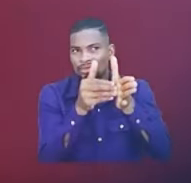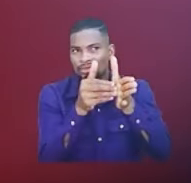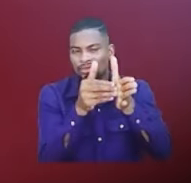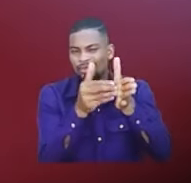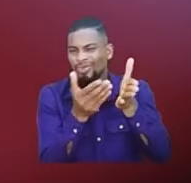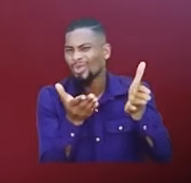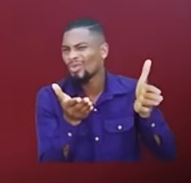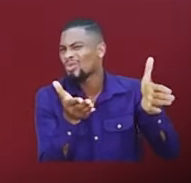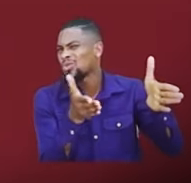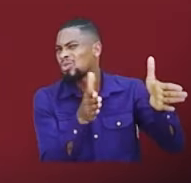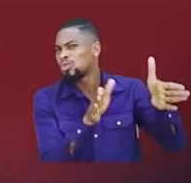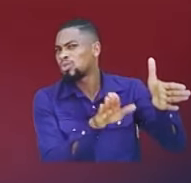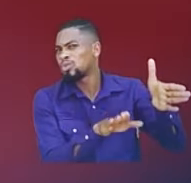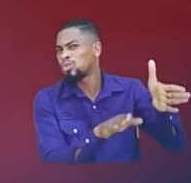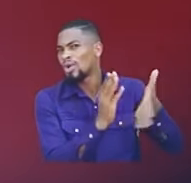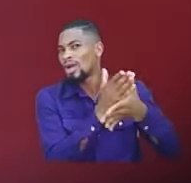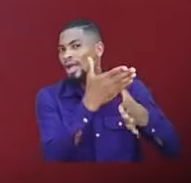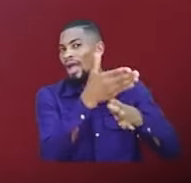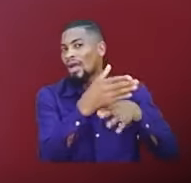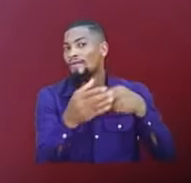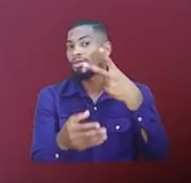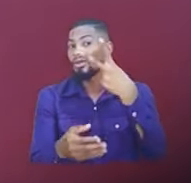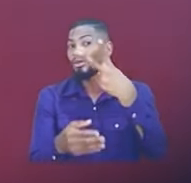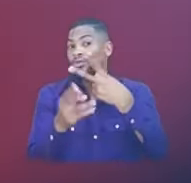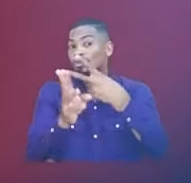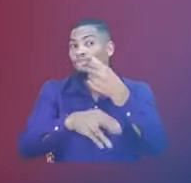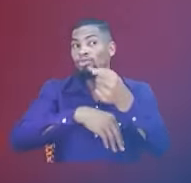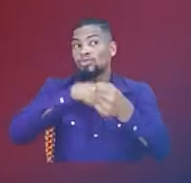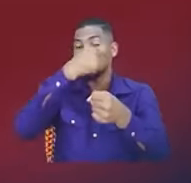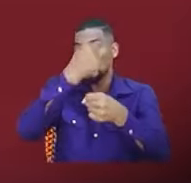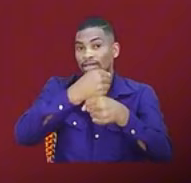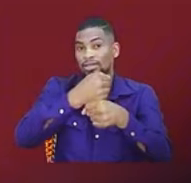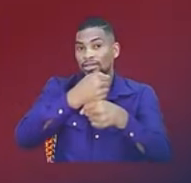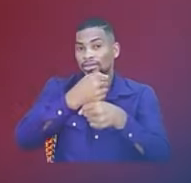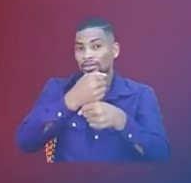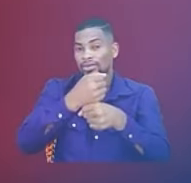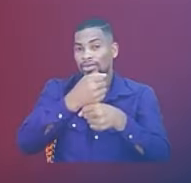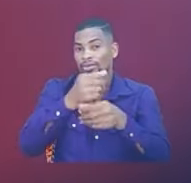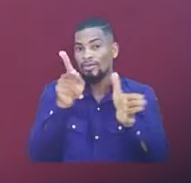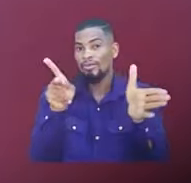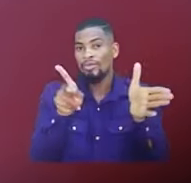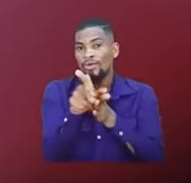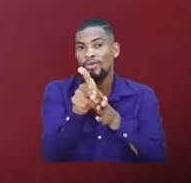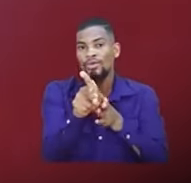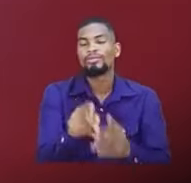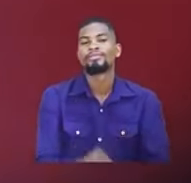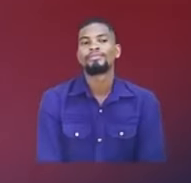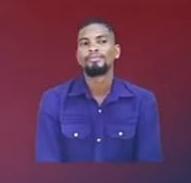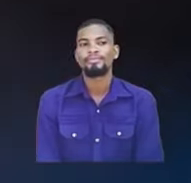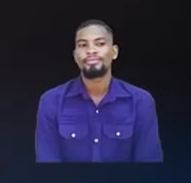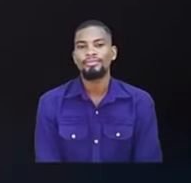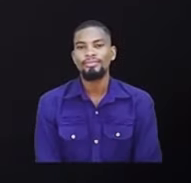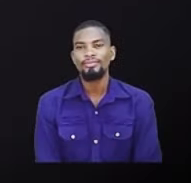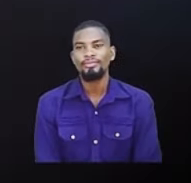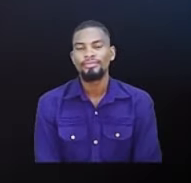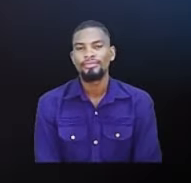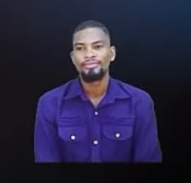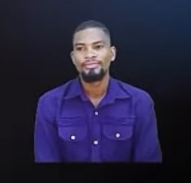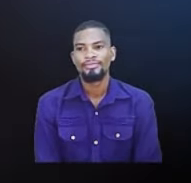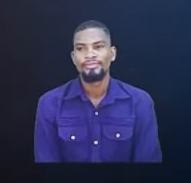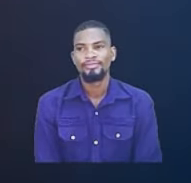fact, after 2 years, Absalom also killed Amnon because of the sister. To avenge the